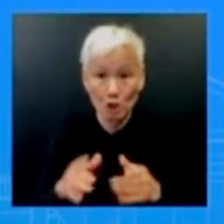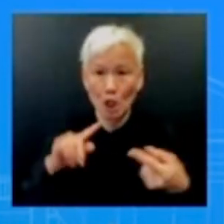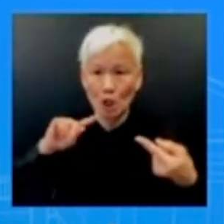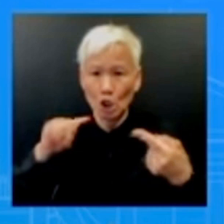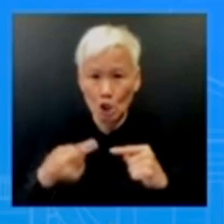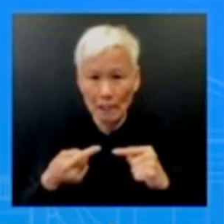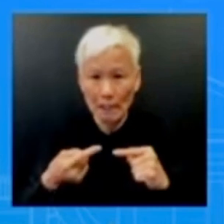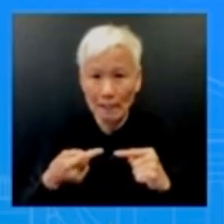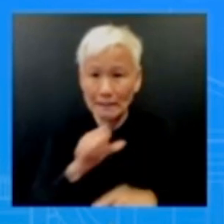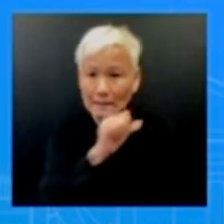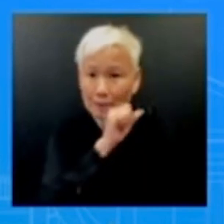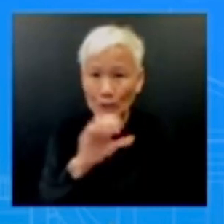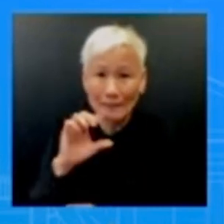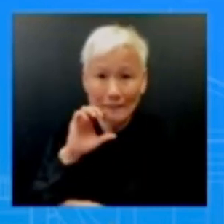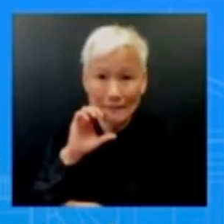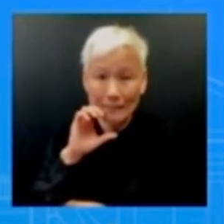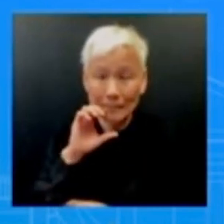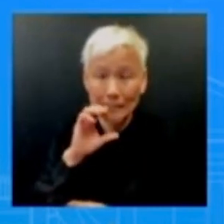outcompete China.